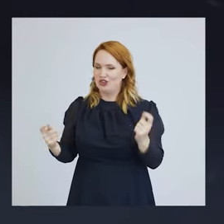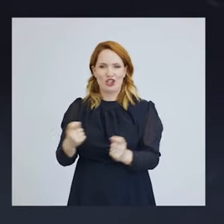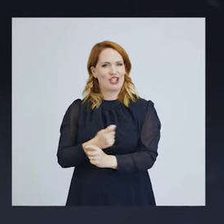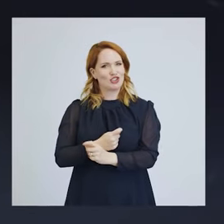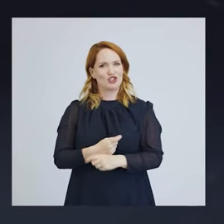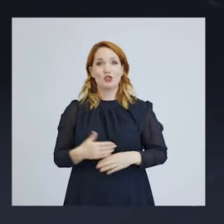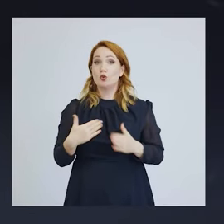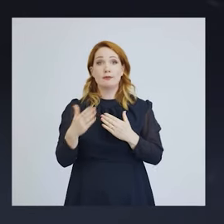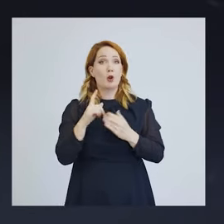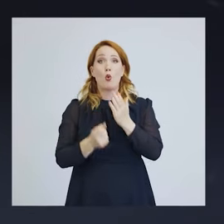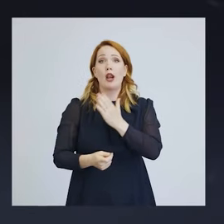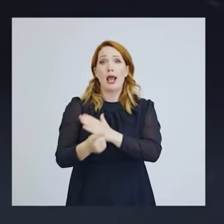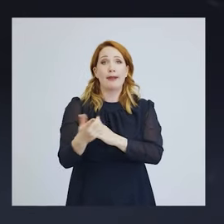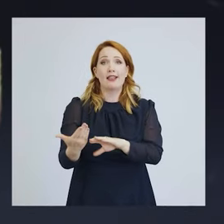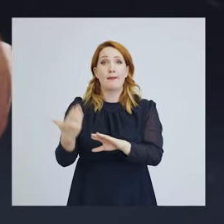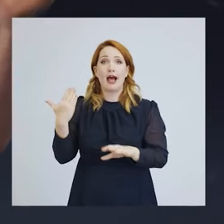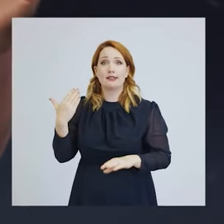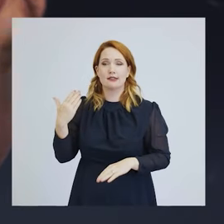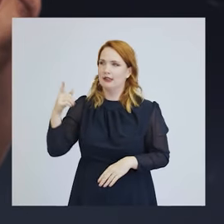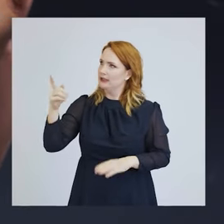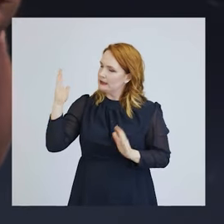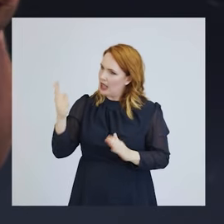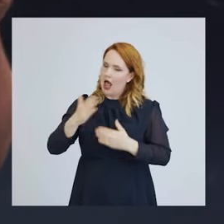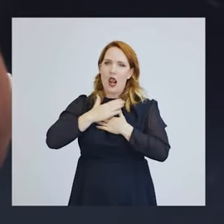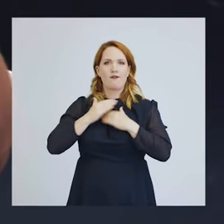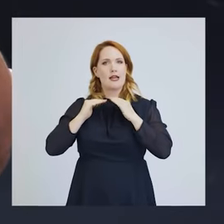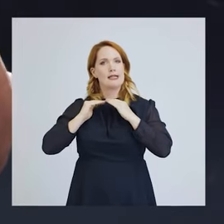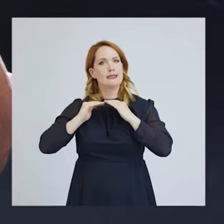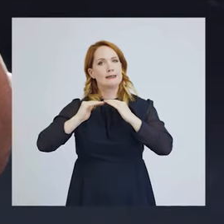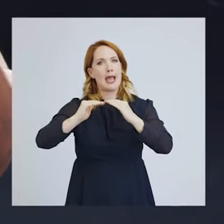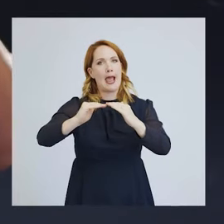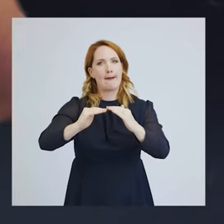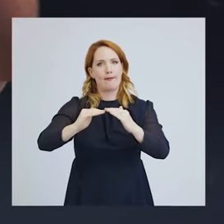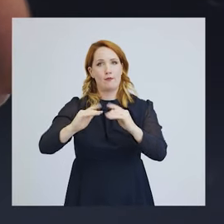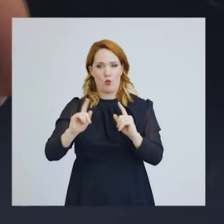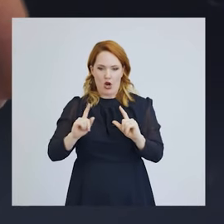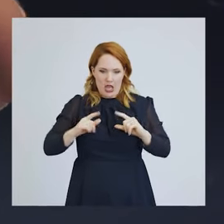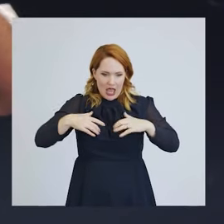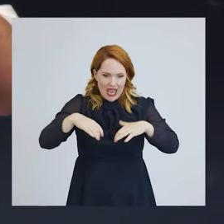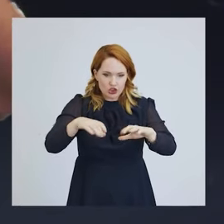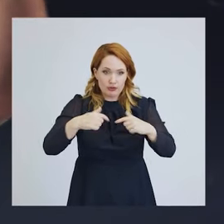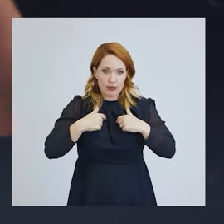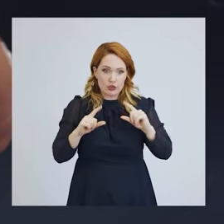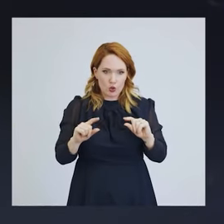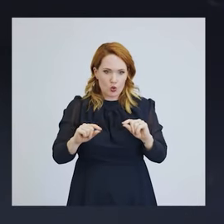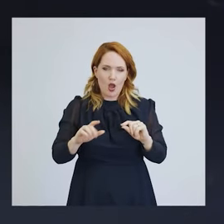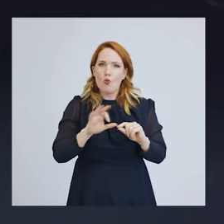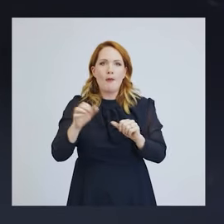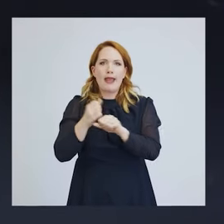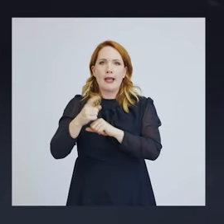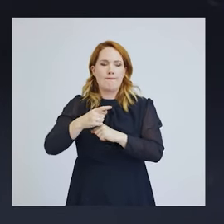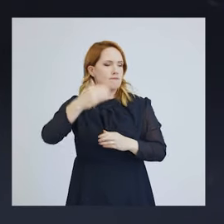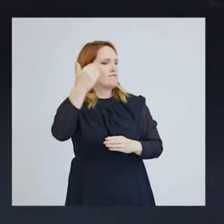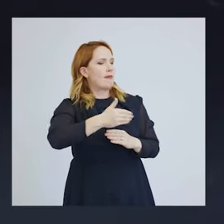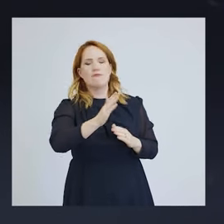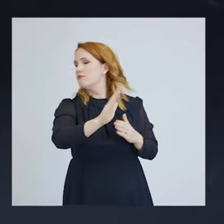never changes for us. And it's meaning no matter what we've done, it couldn't make him love us anymore, but also what we've done couldn't make him close